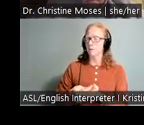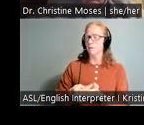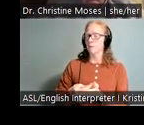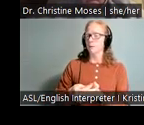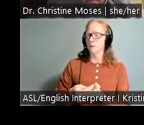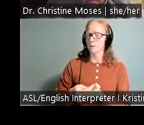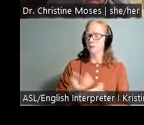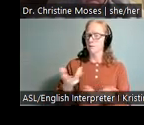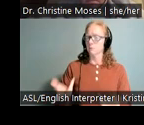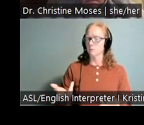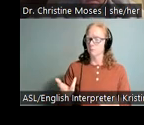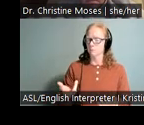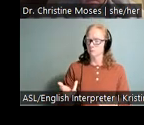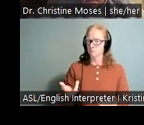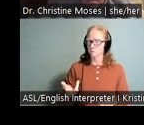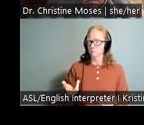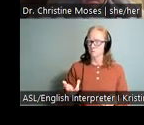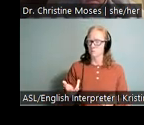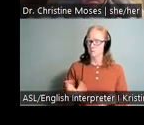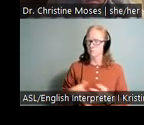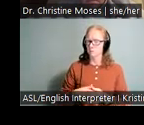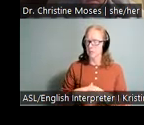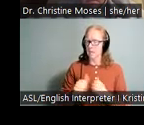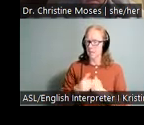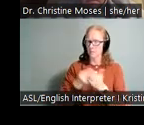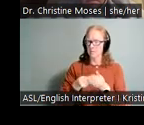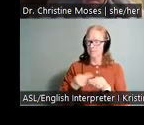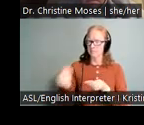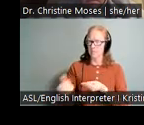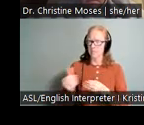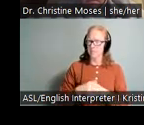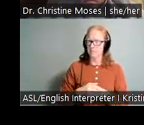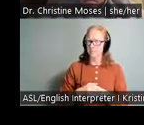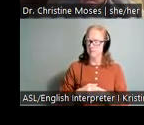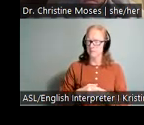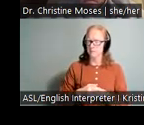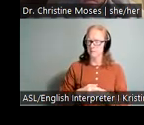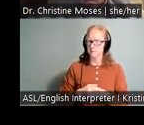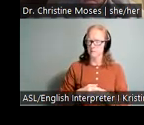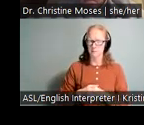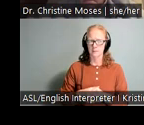board to get into how the money is spent?